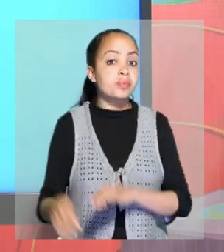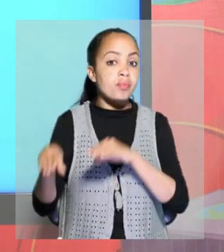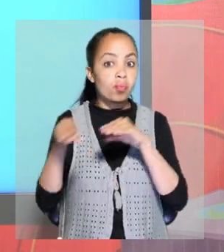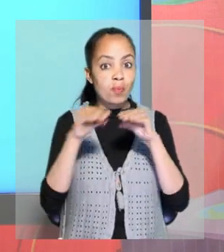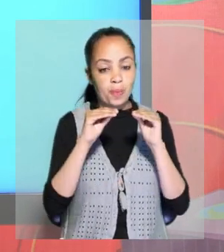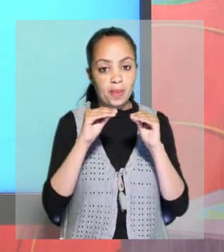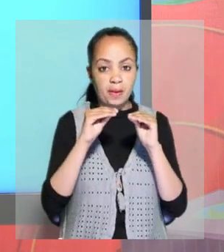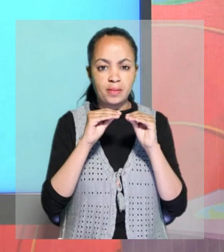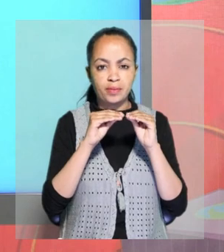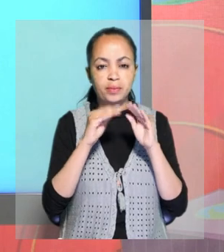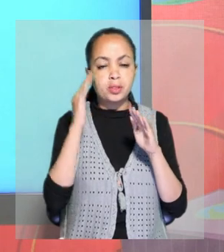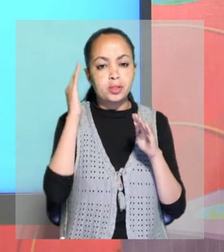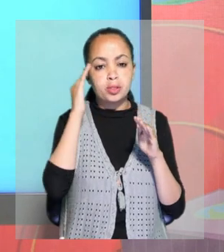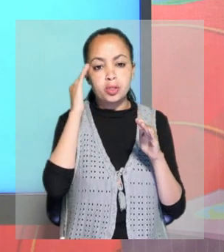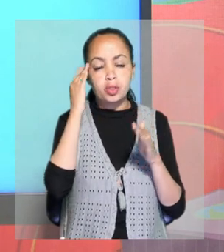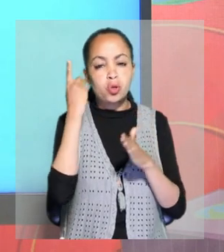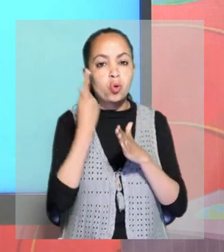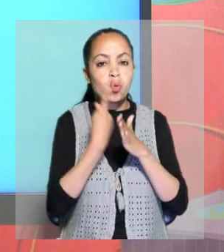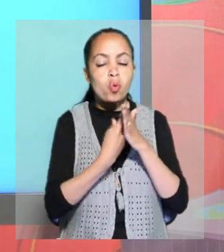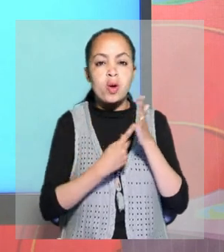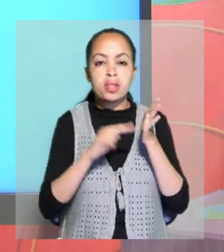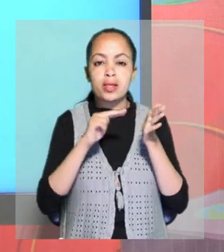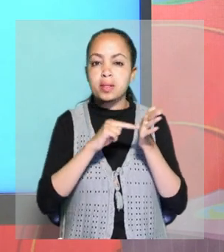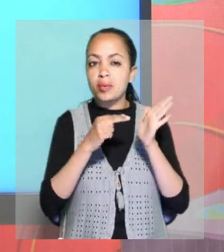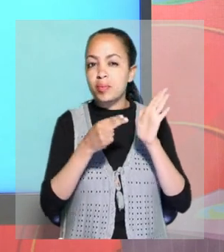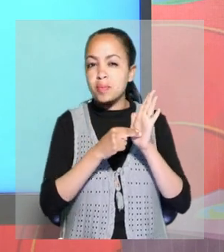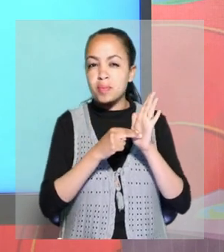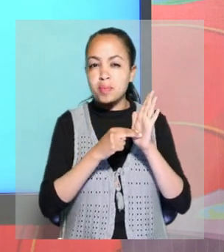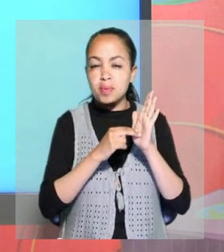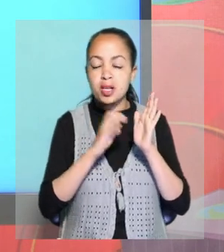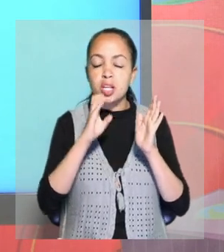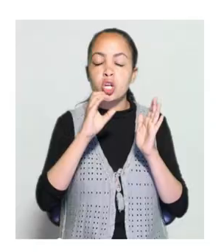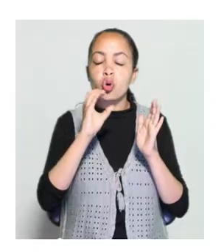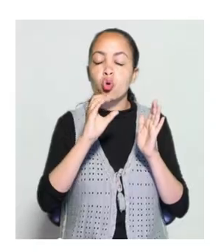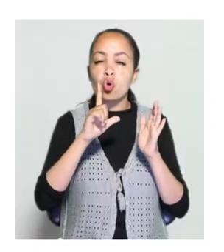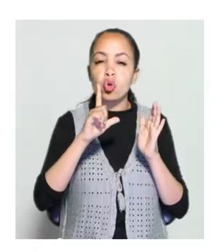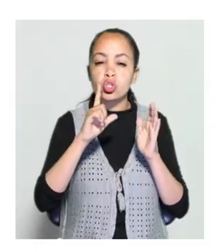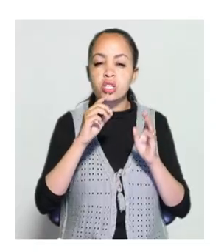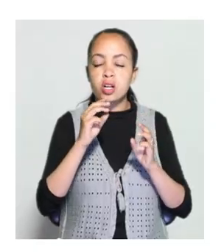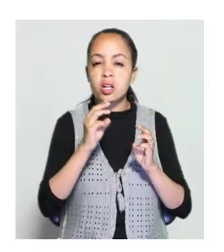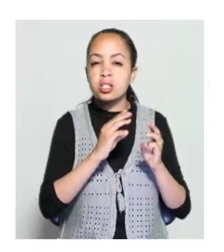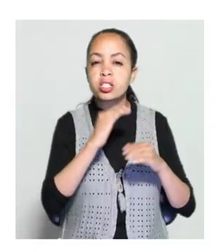Student, do you know what by means the term ecological succession to mean?